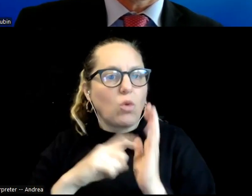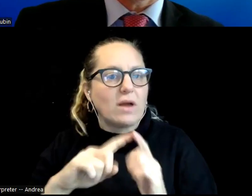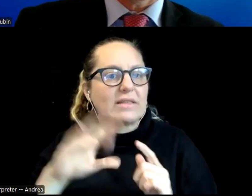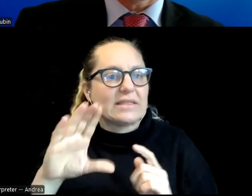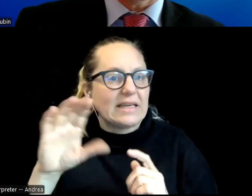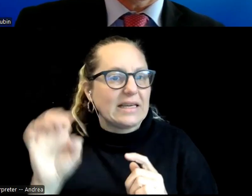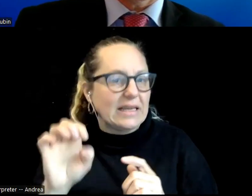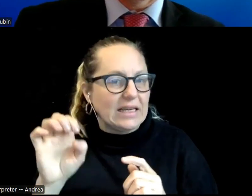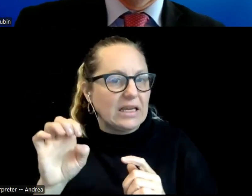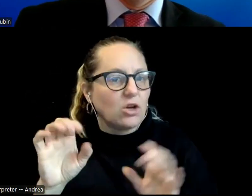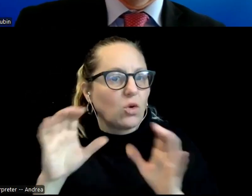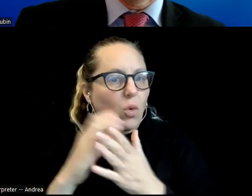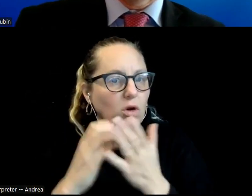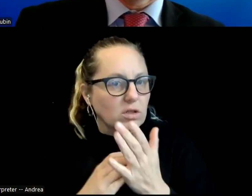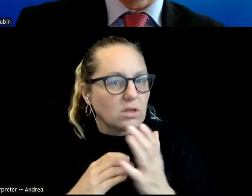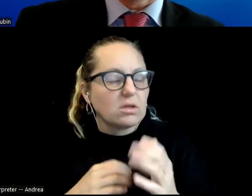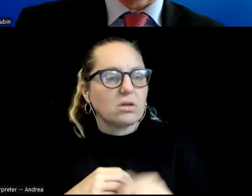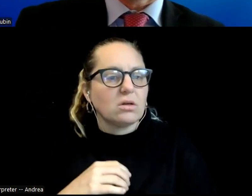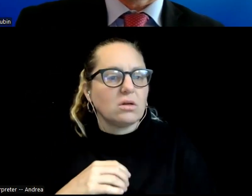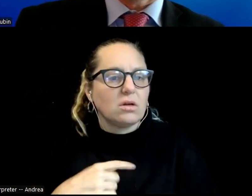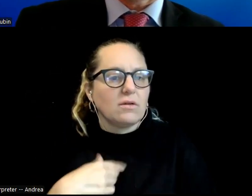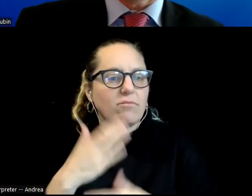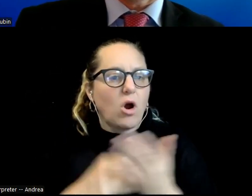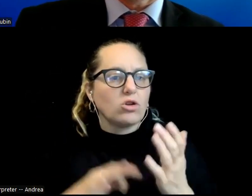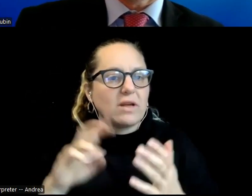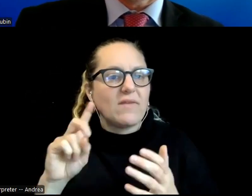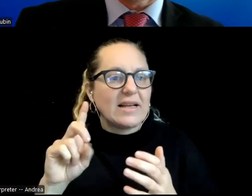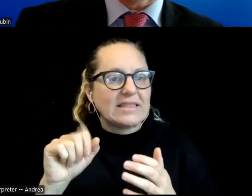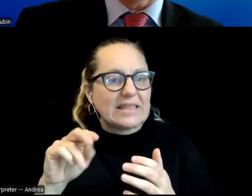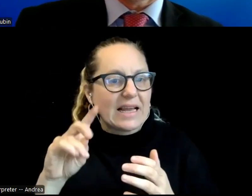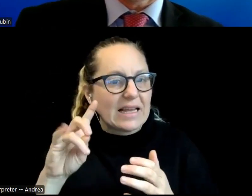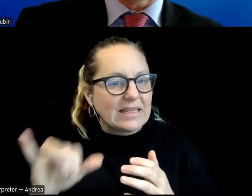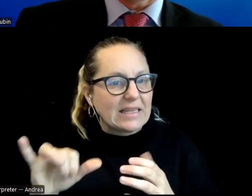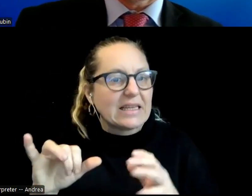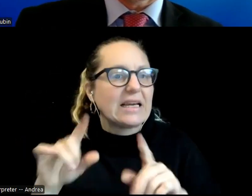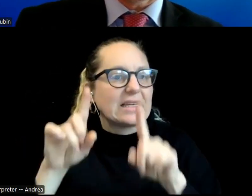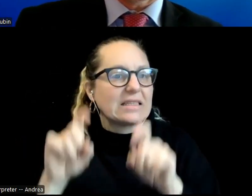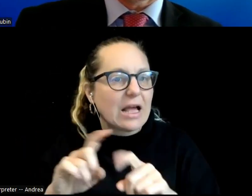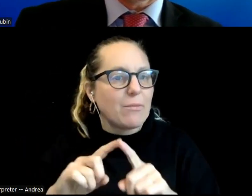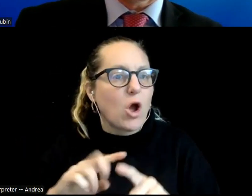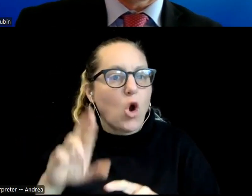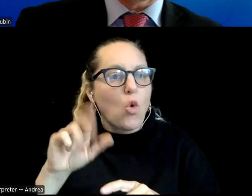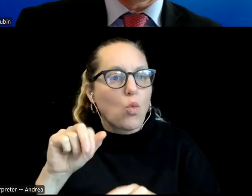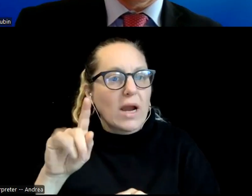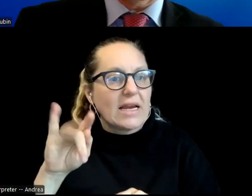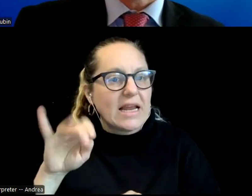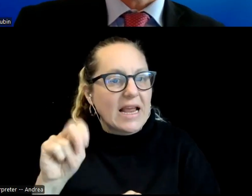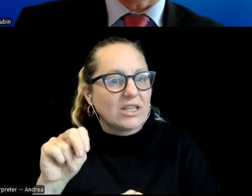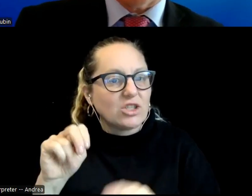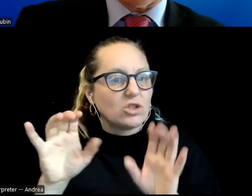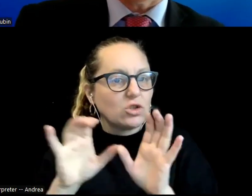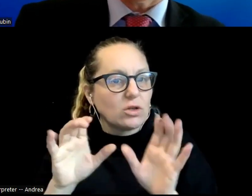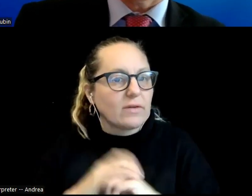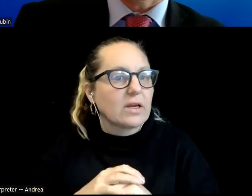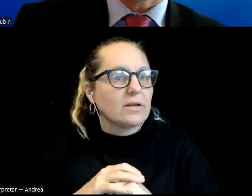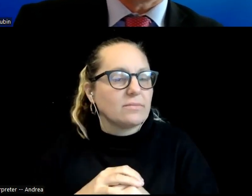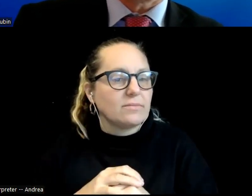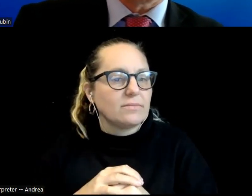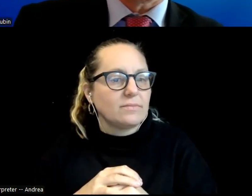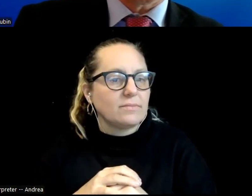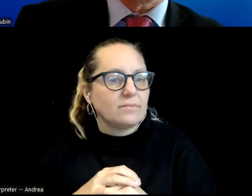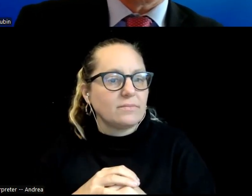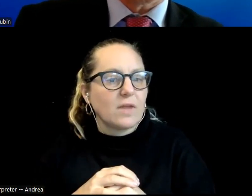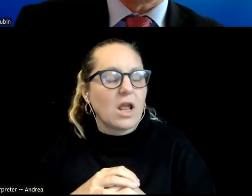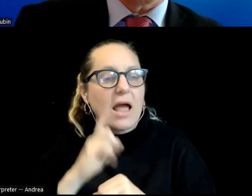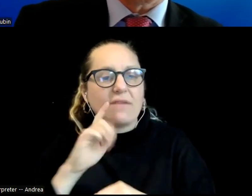courses. Took parts of the Danby exam, radiation certificate with the Danby. Okay. A